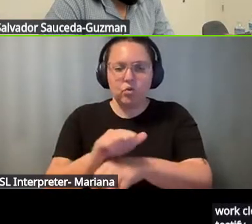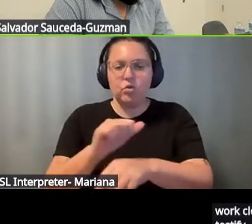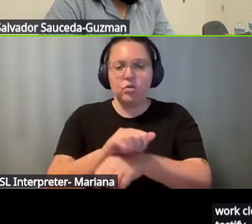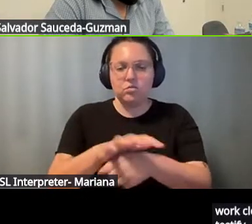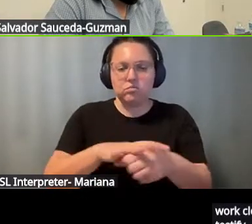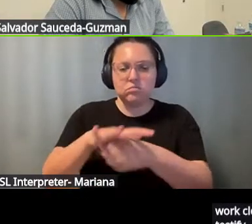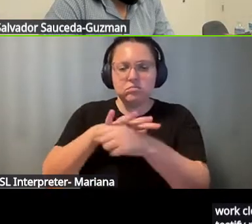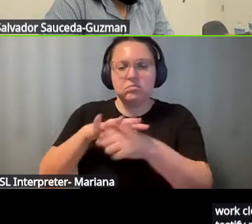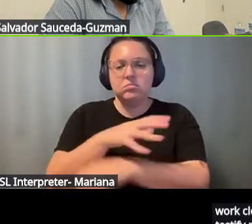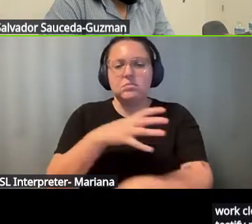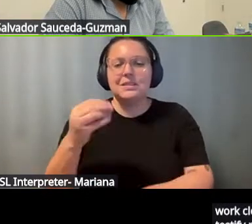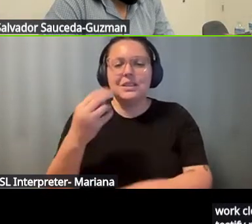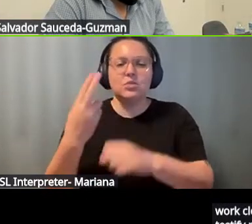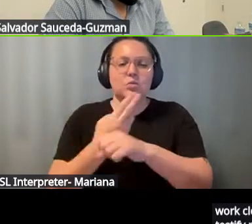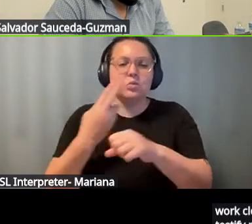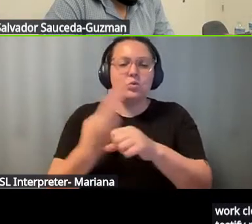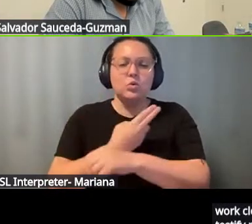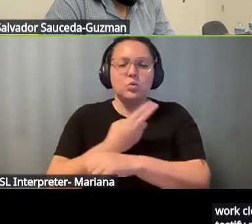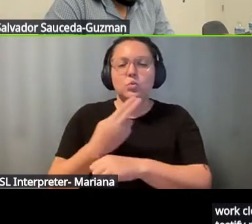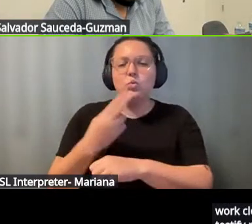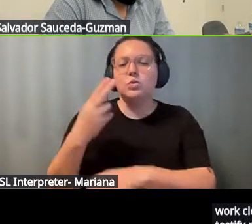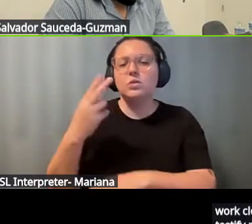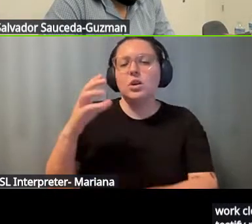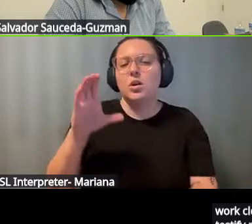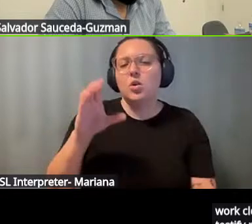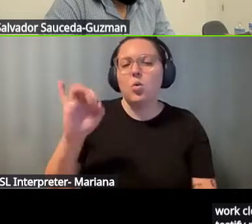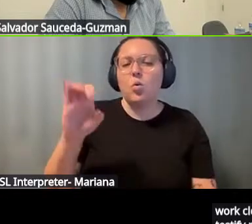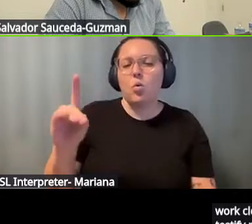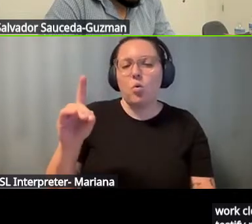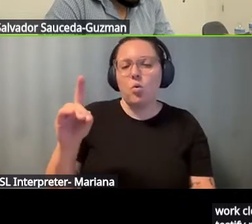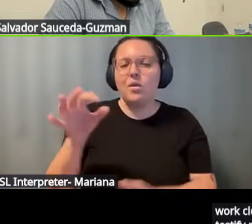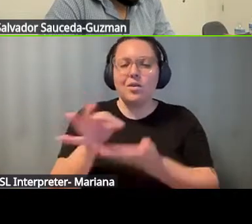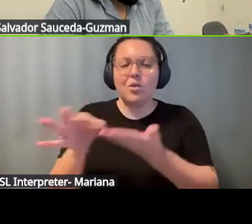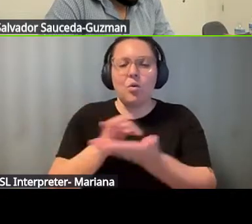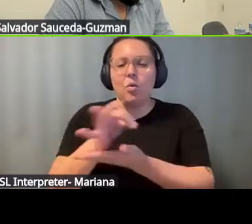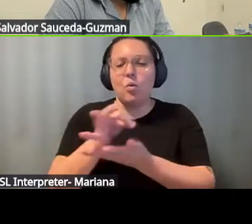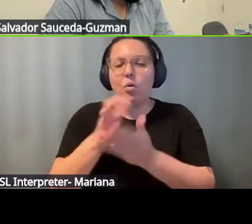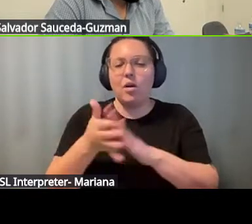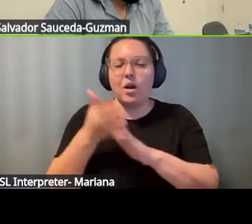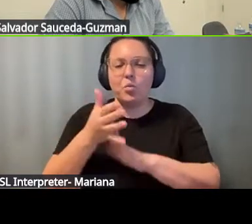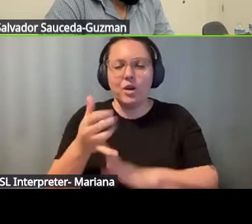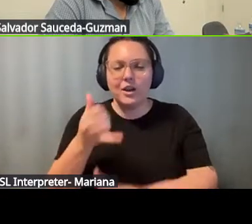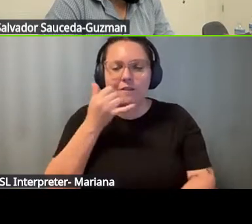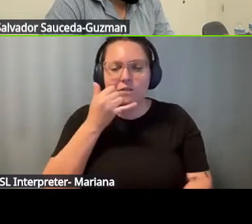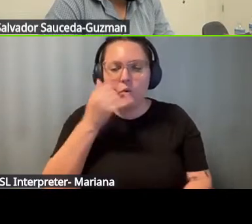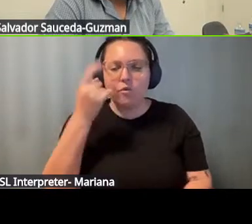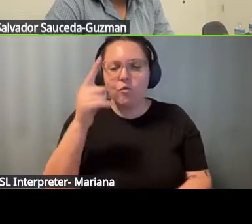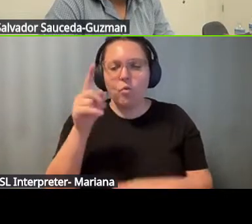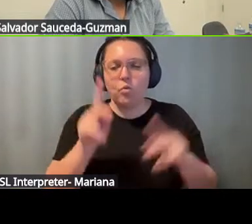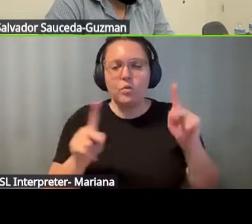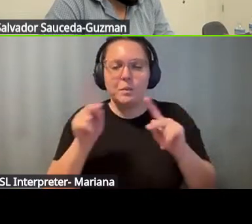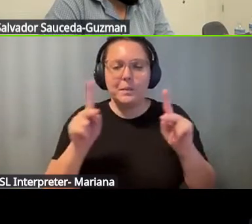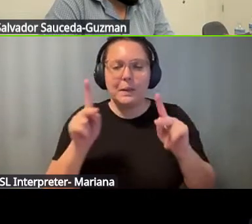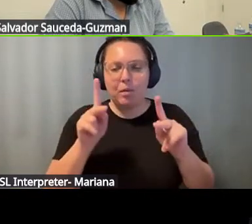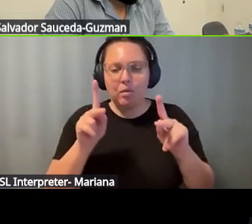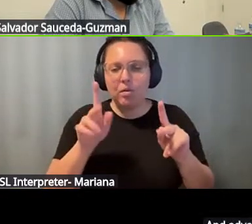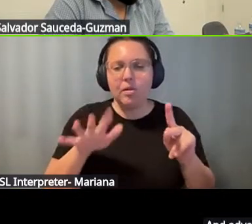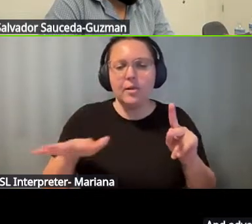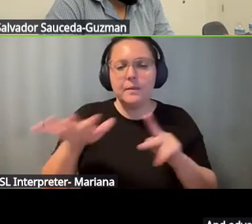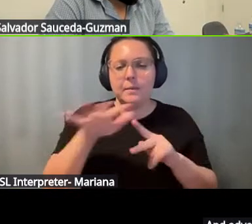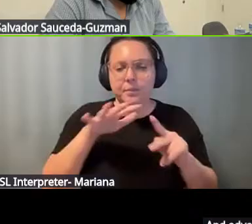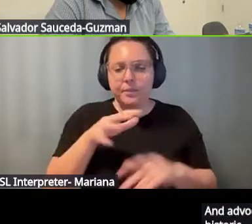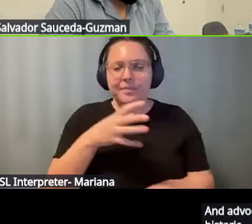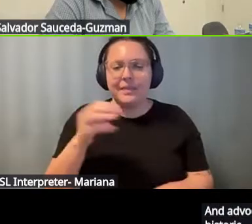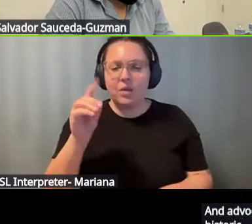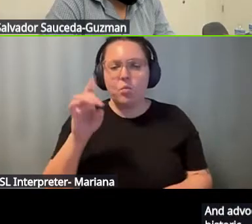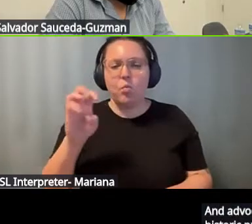times on matters affecting the Ward 5 community, and advocated for the approval of the Heck Company Warehouse becoming a historic preservation